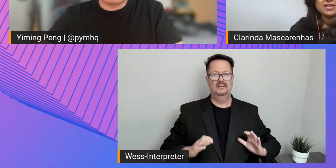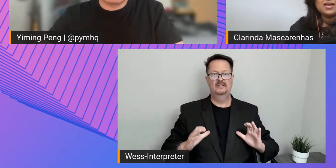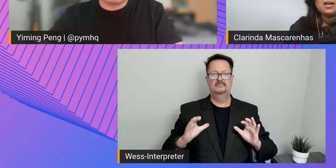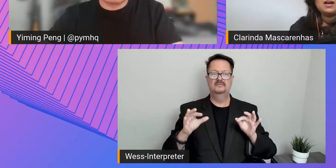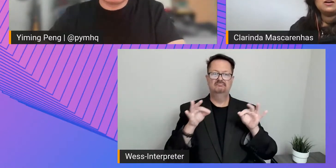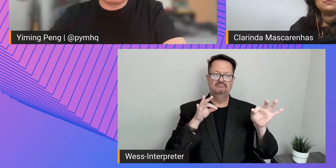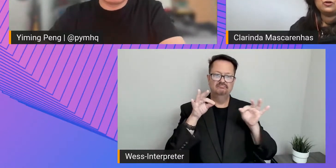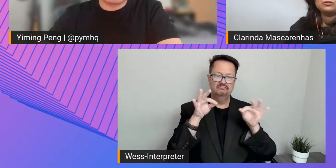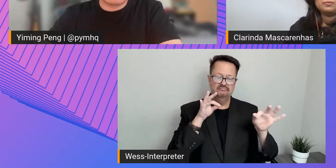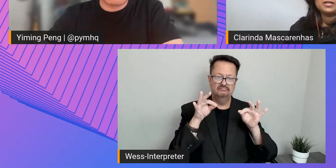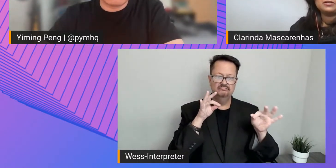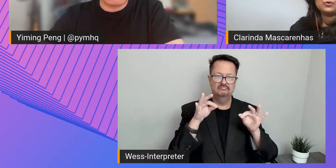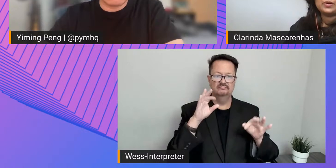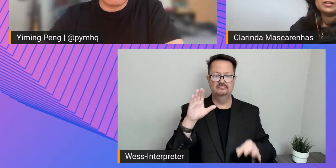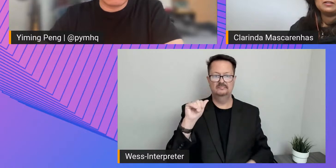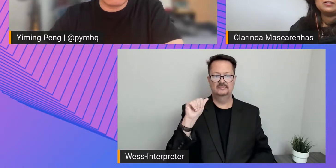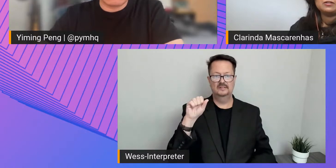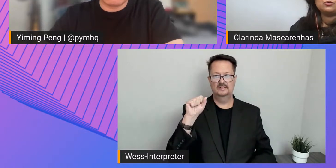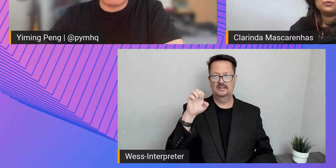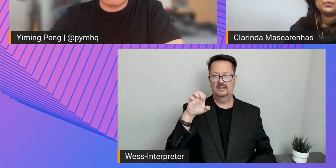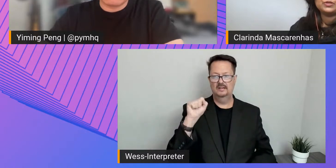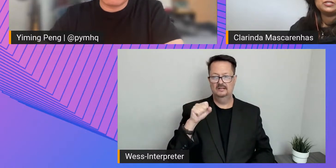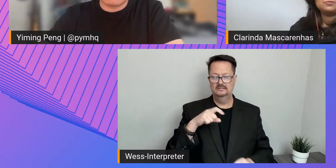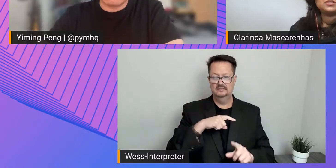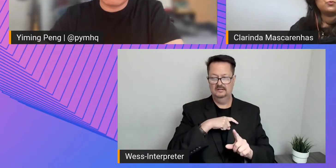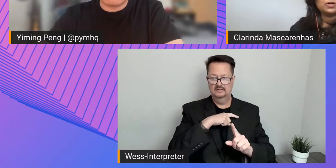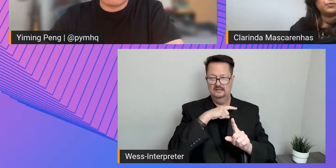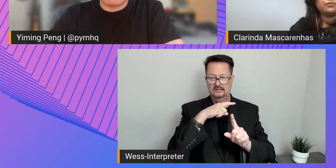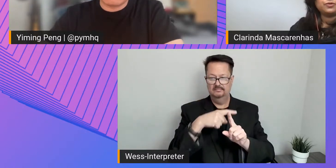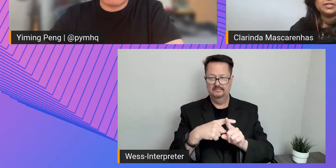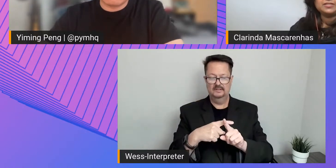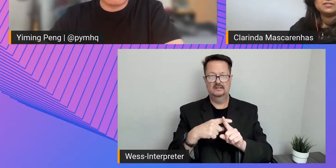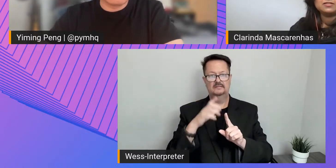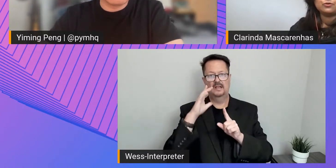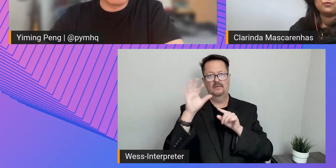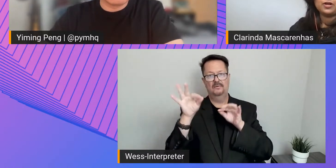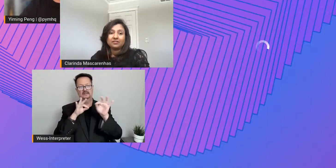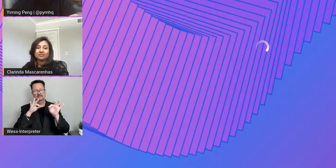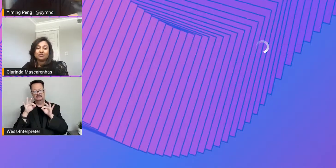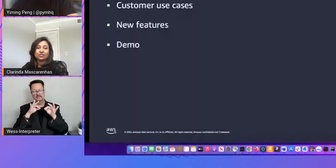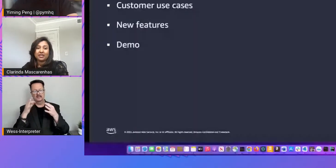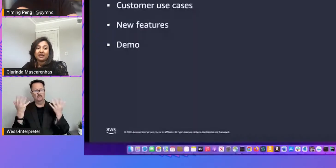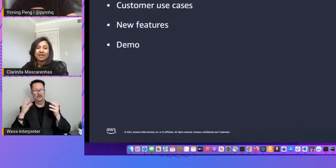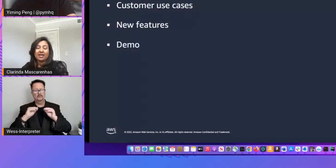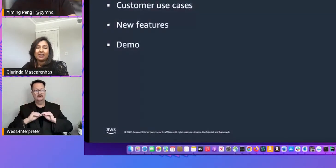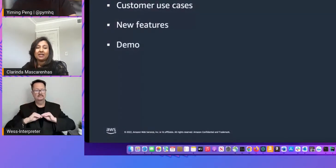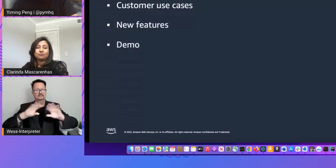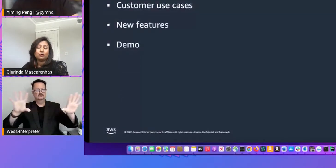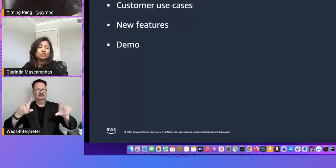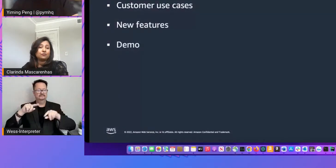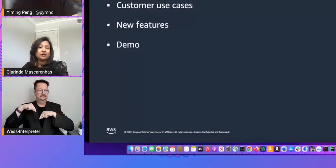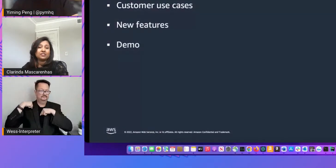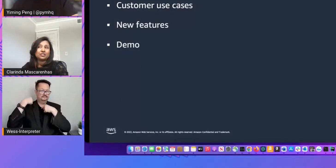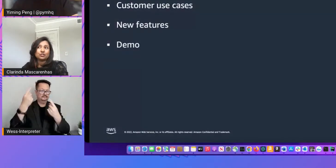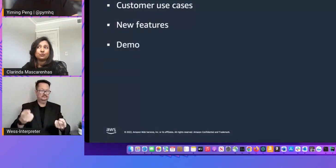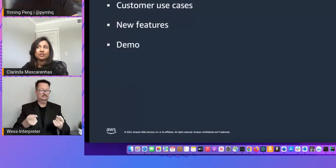cases. Followed by a quick overview in terms of what we've released so far since GA. And most of our session will